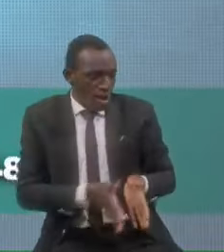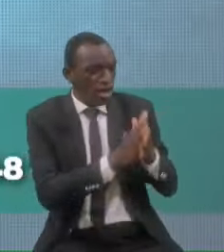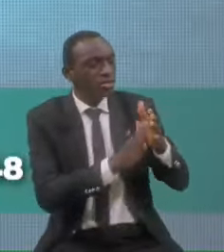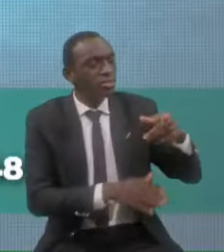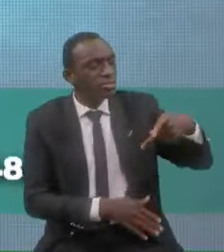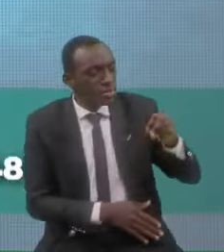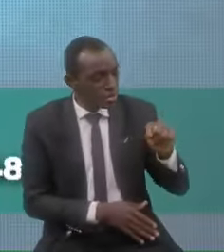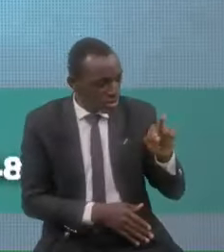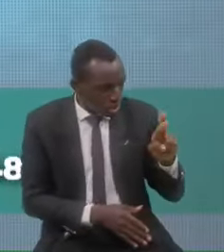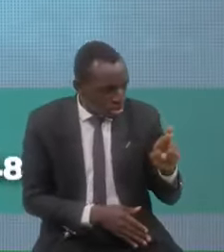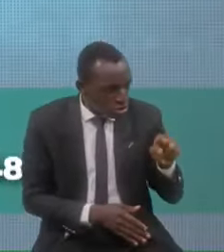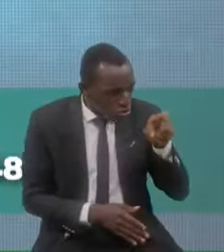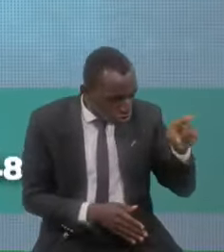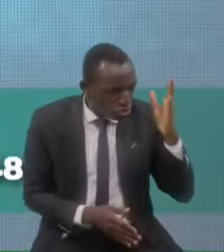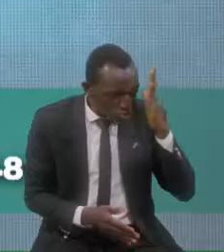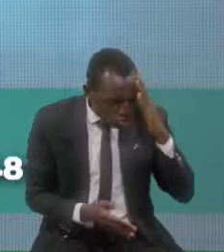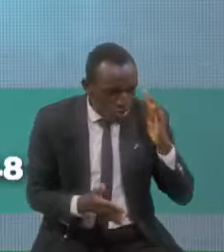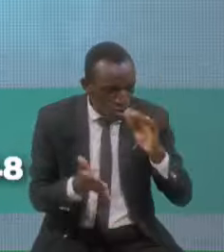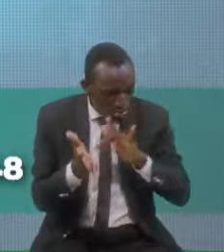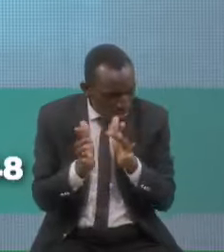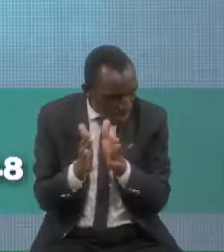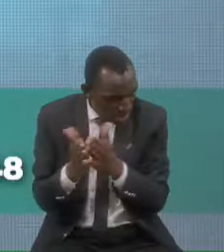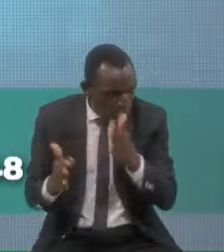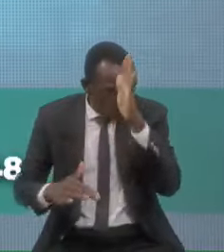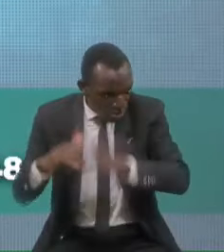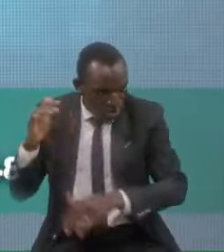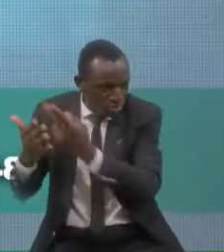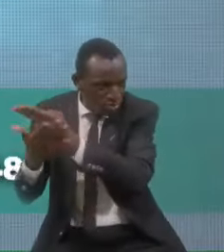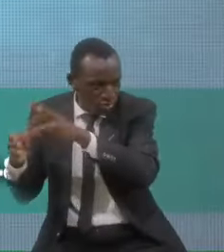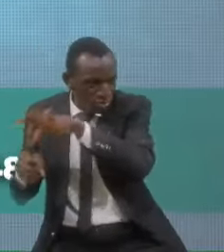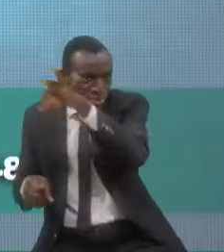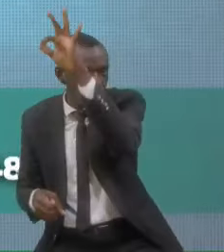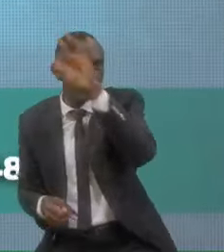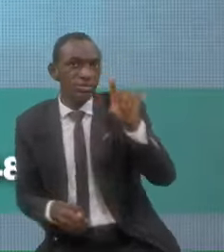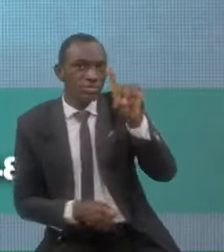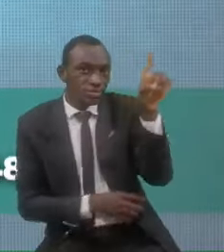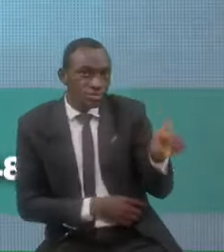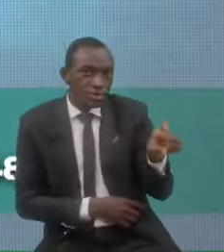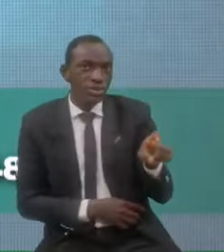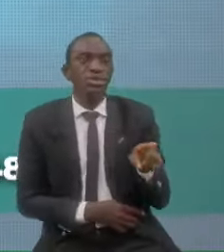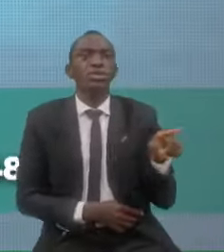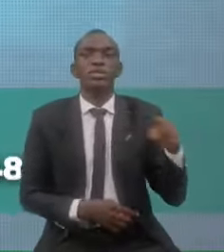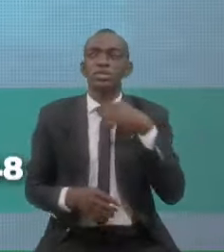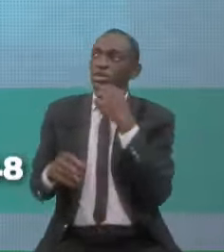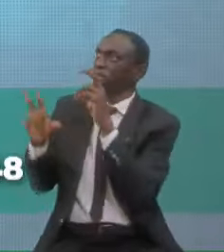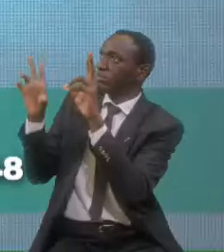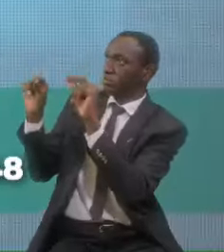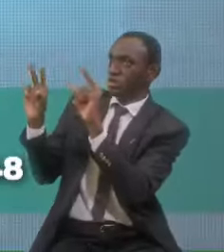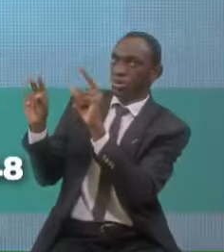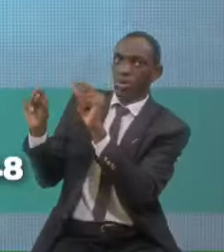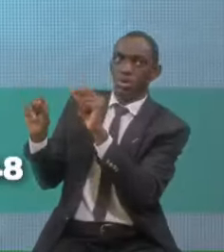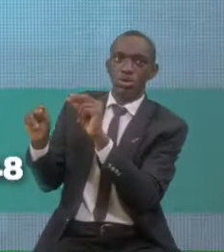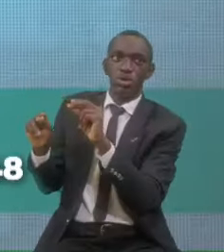Bible more than the Holy Spirit? The answer is no. You are